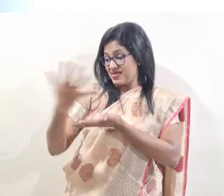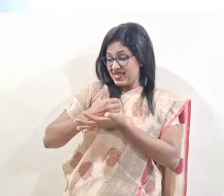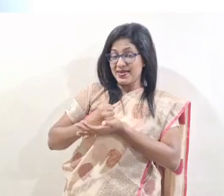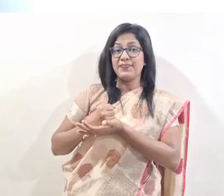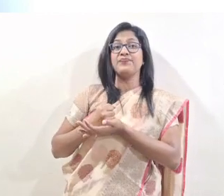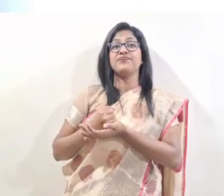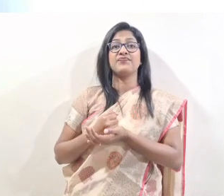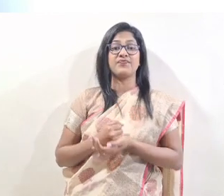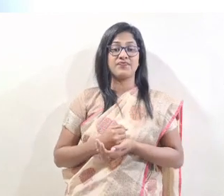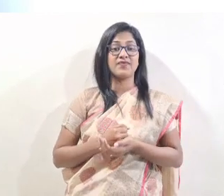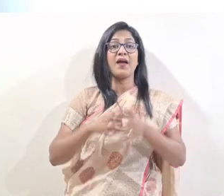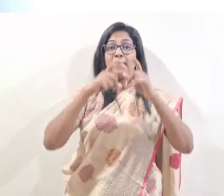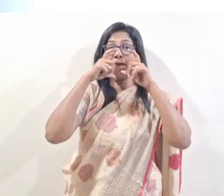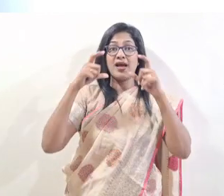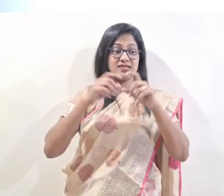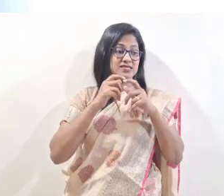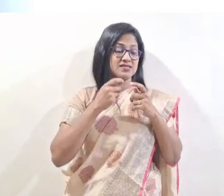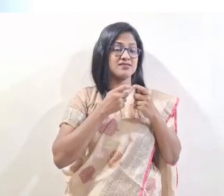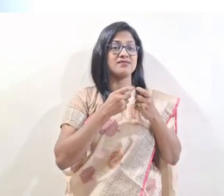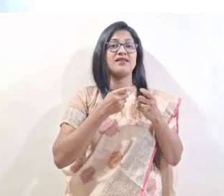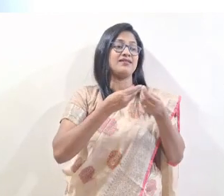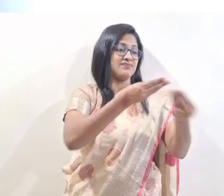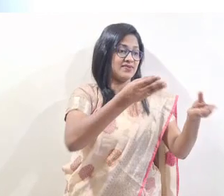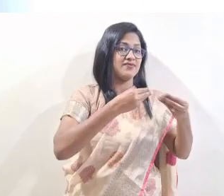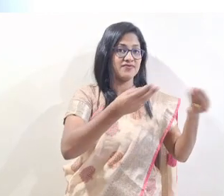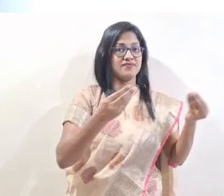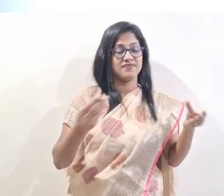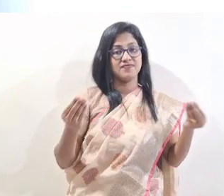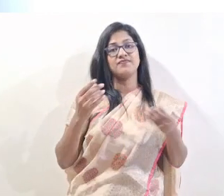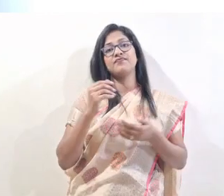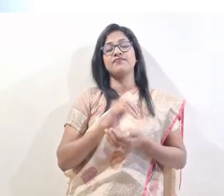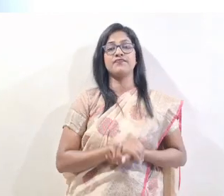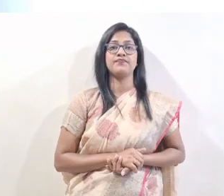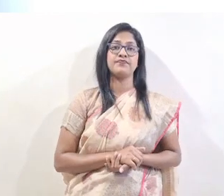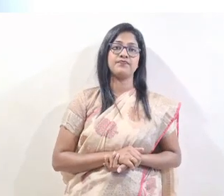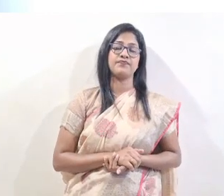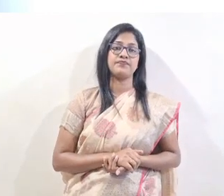procuring the masks and distributing it to all the passengers.